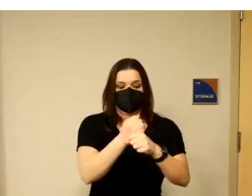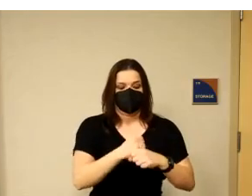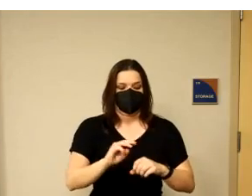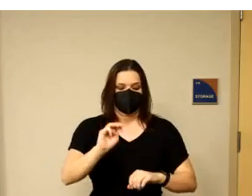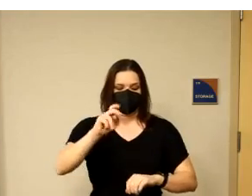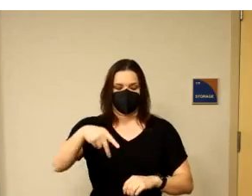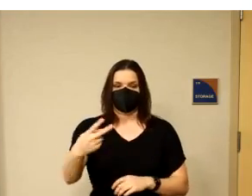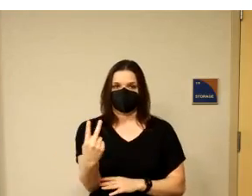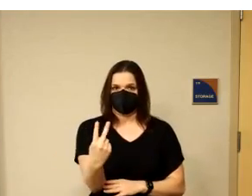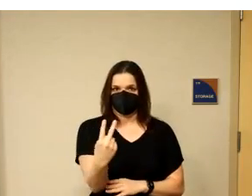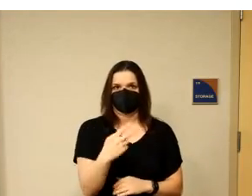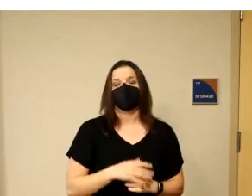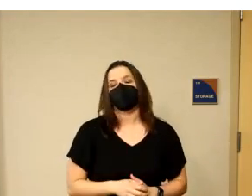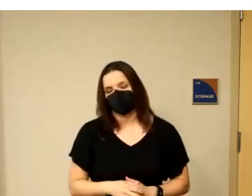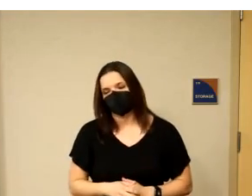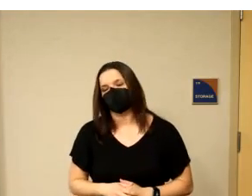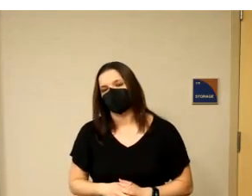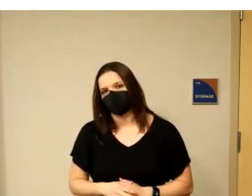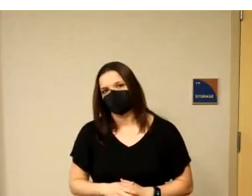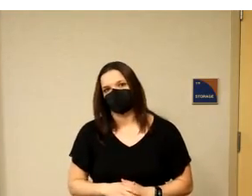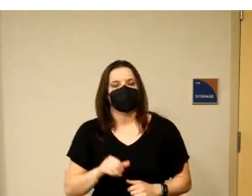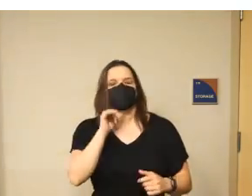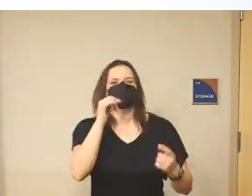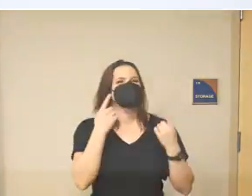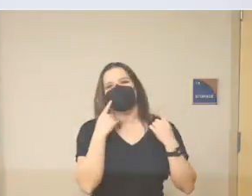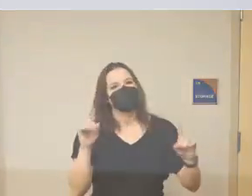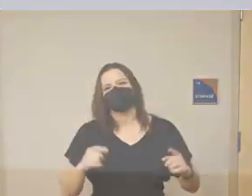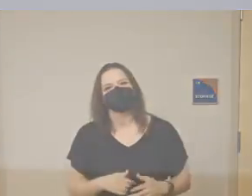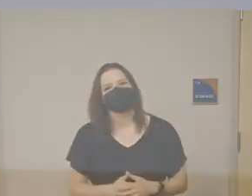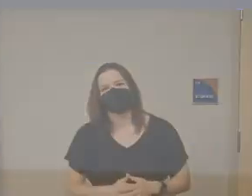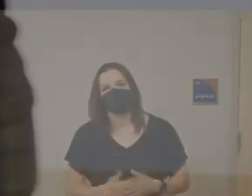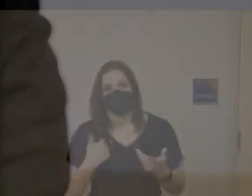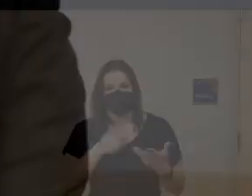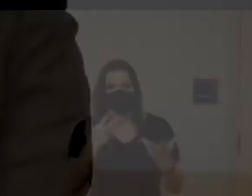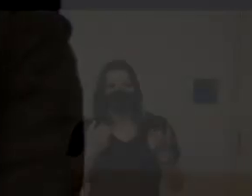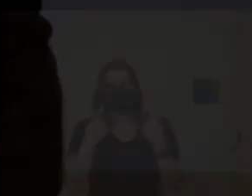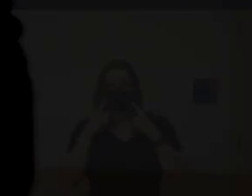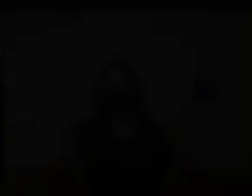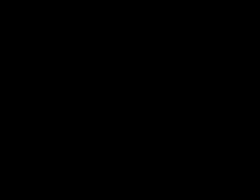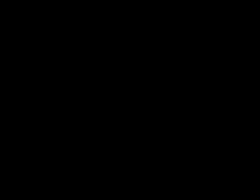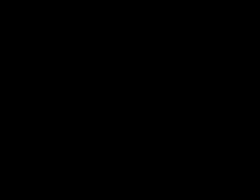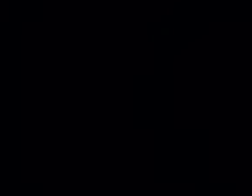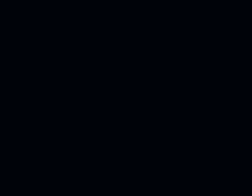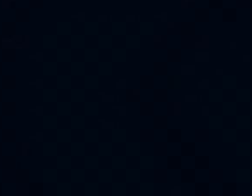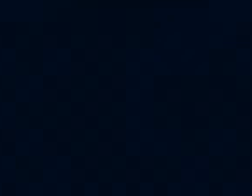map 2, right? So, you know, it just wasn't effective, which is what we were looking for.